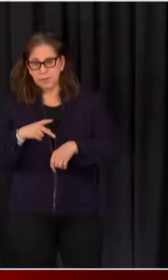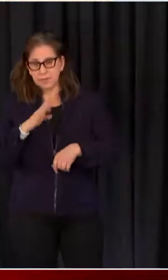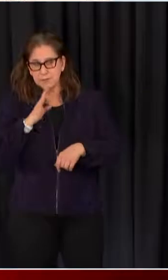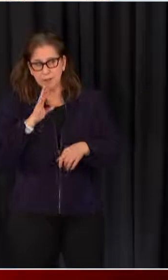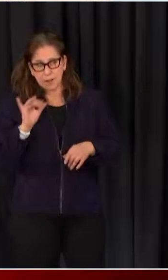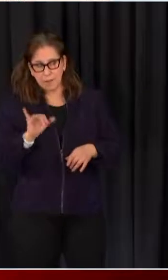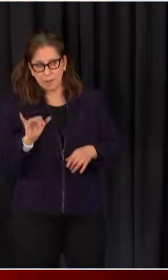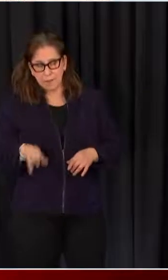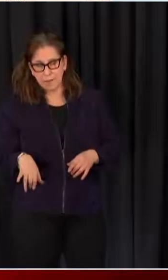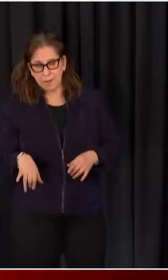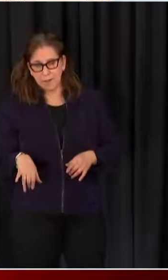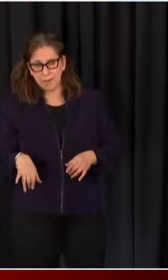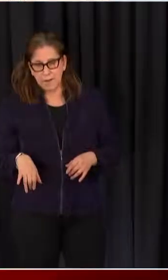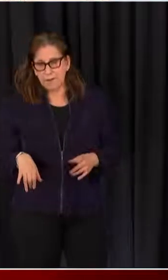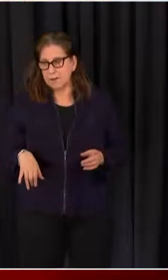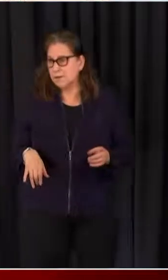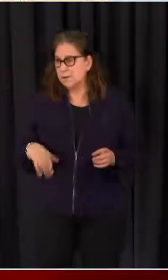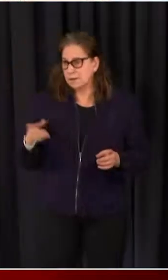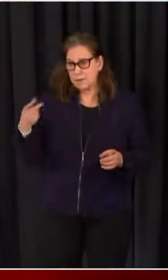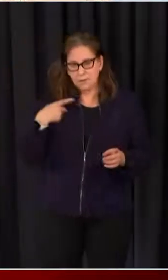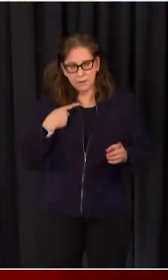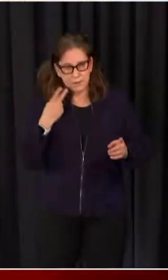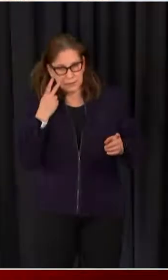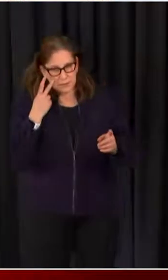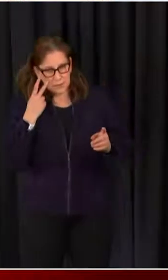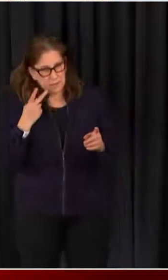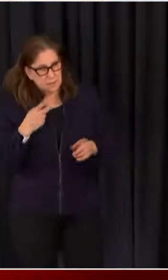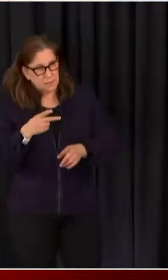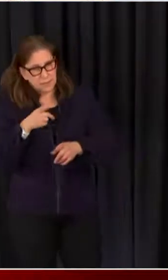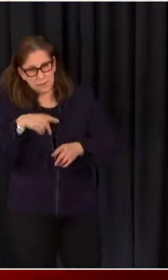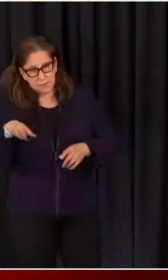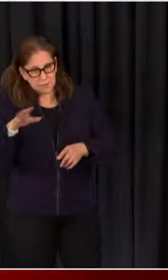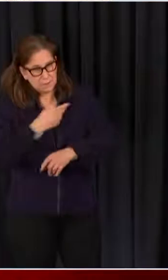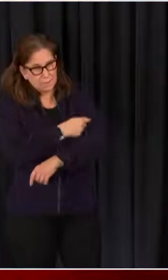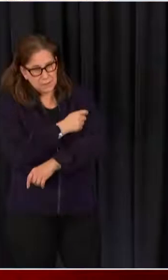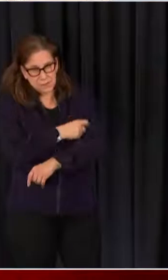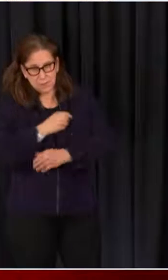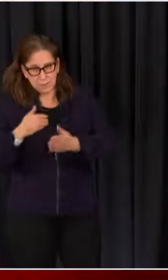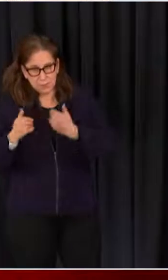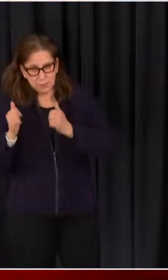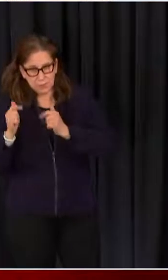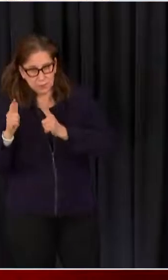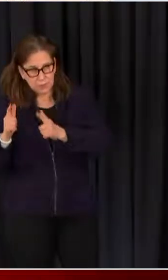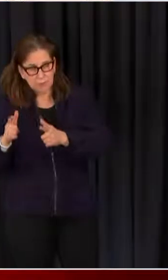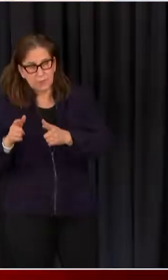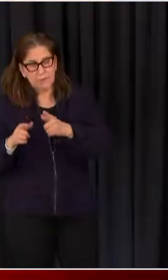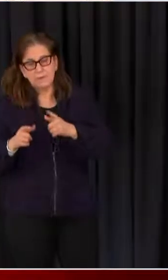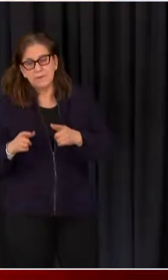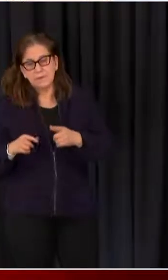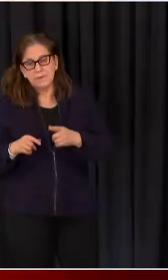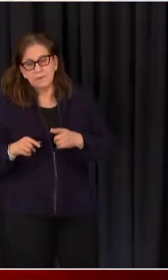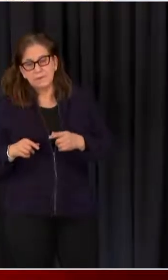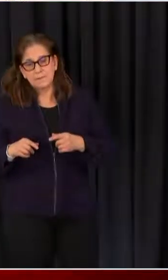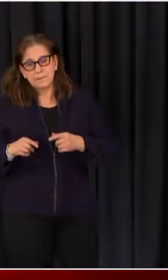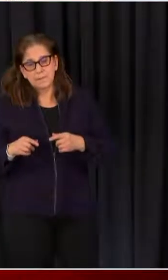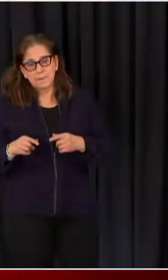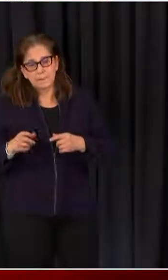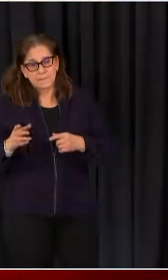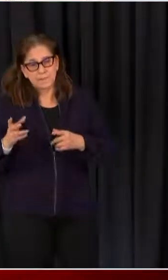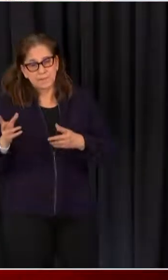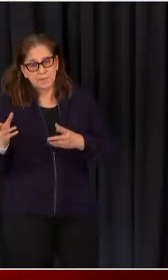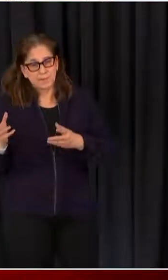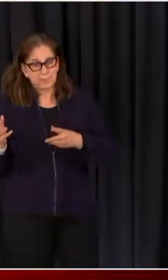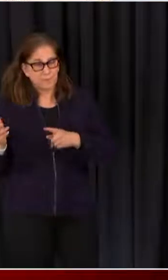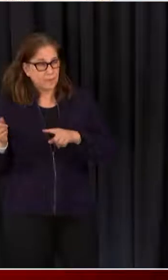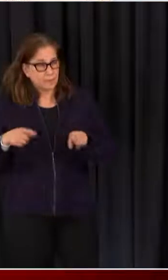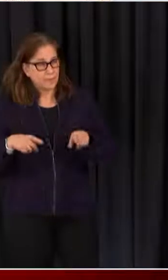families that, you know, they see as teachers getting vaccinated, the ones who are still virtual, key to getting them to volunteer or